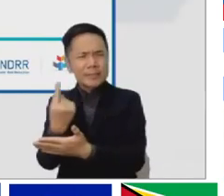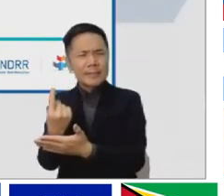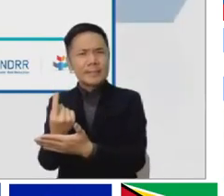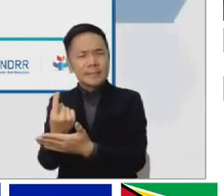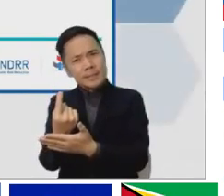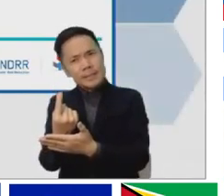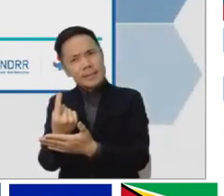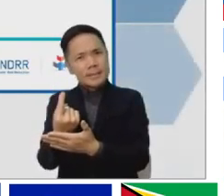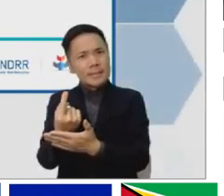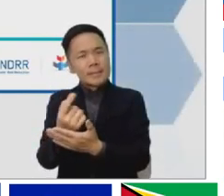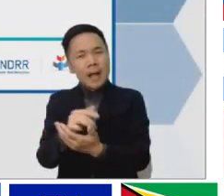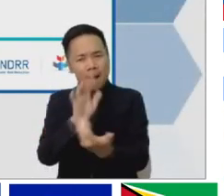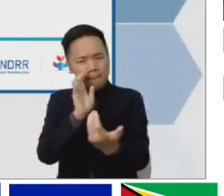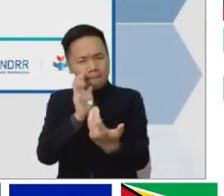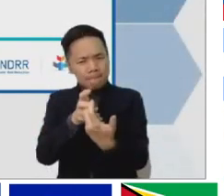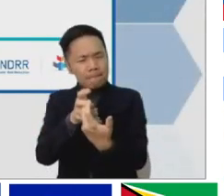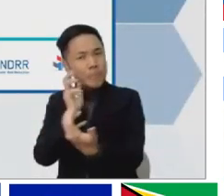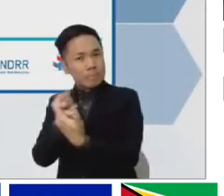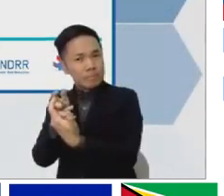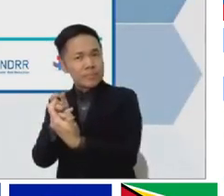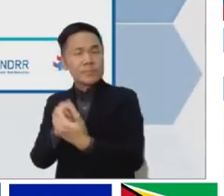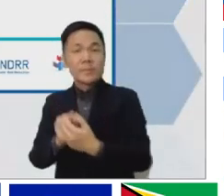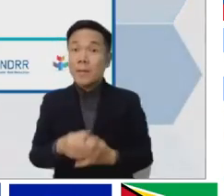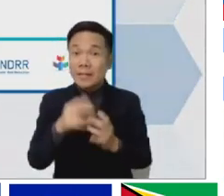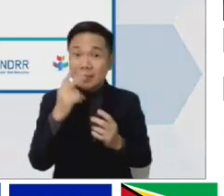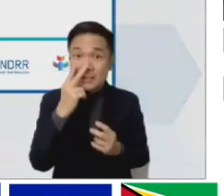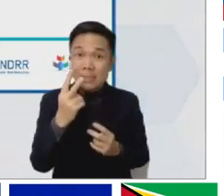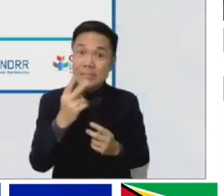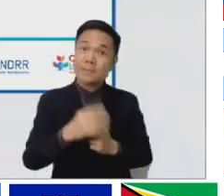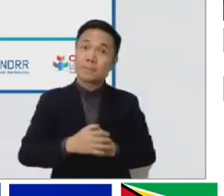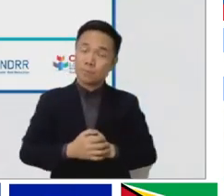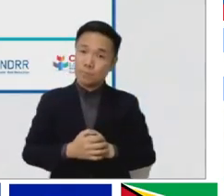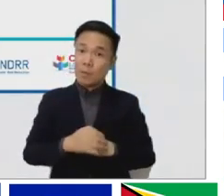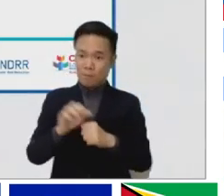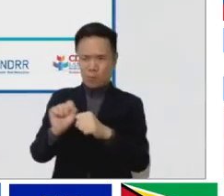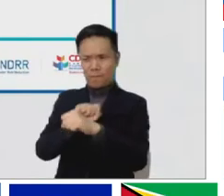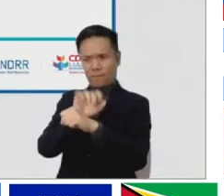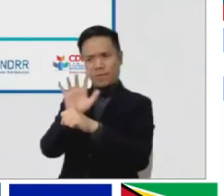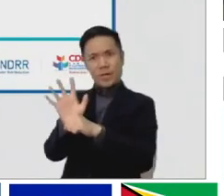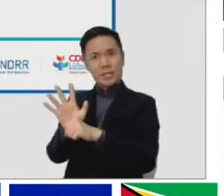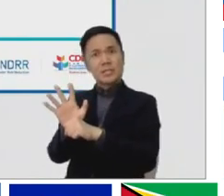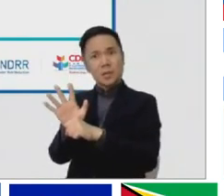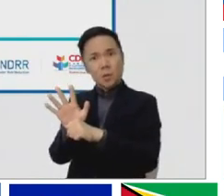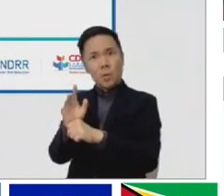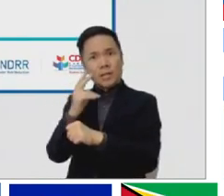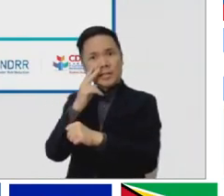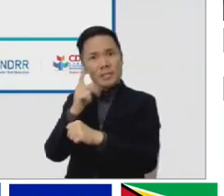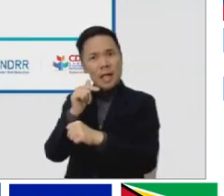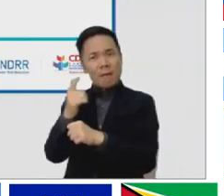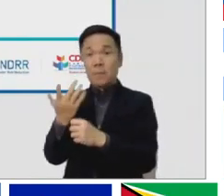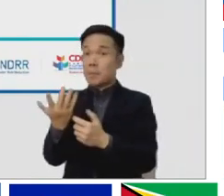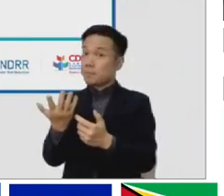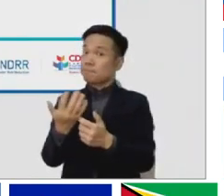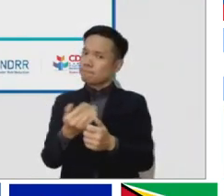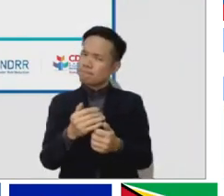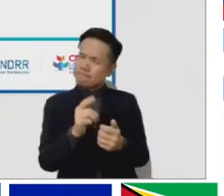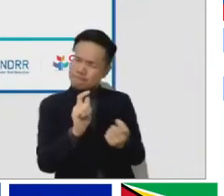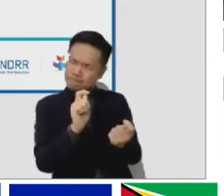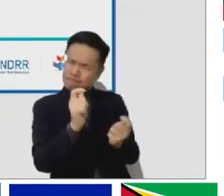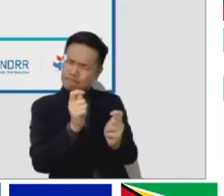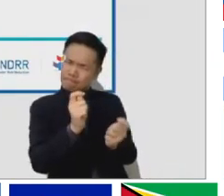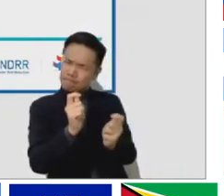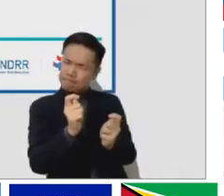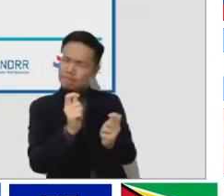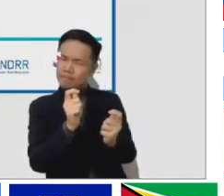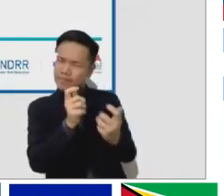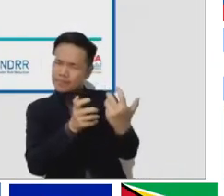as COVID-19 was, we found that there were spaces where we could try new things and to explore areas that